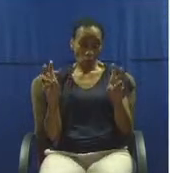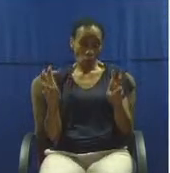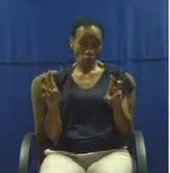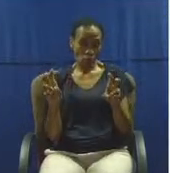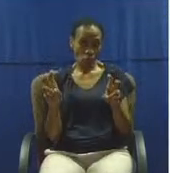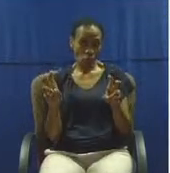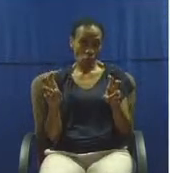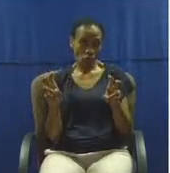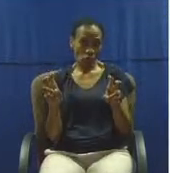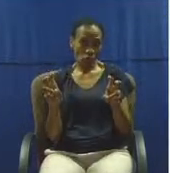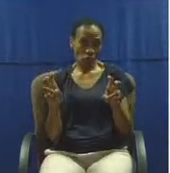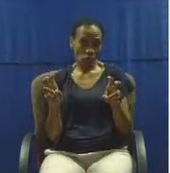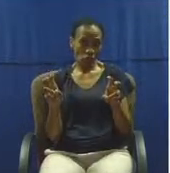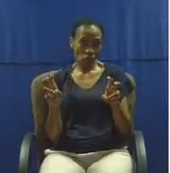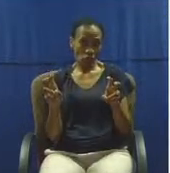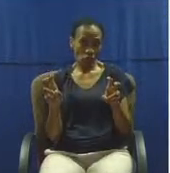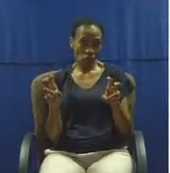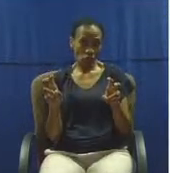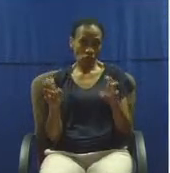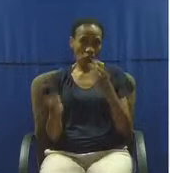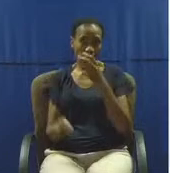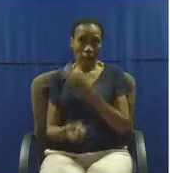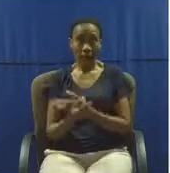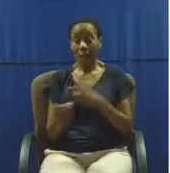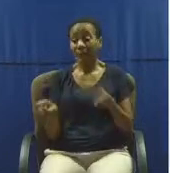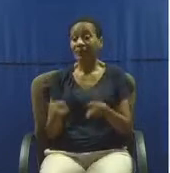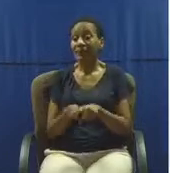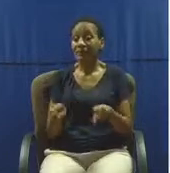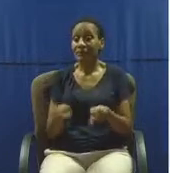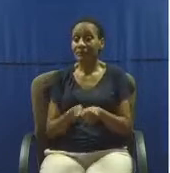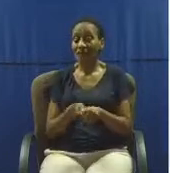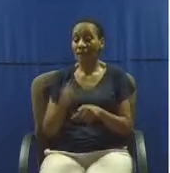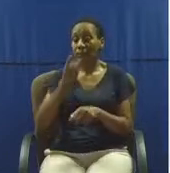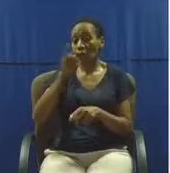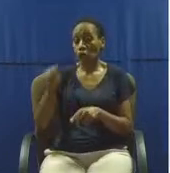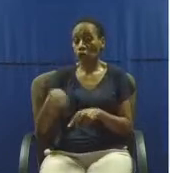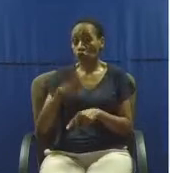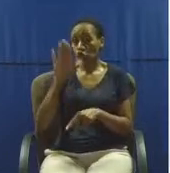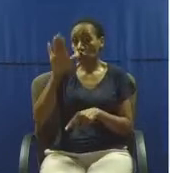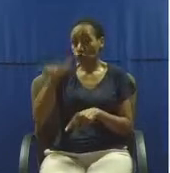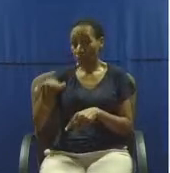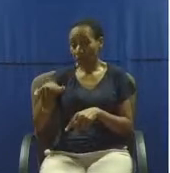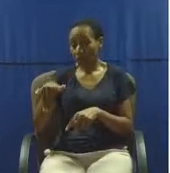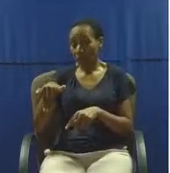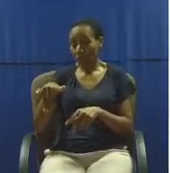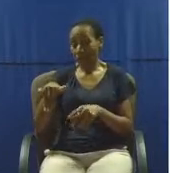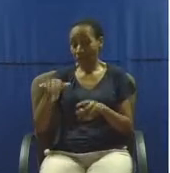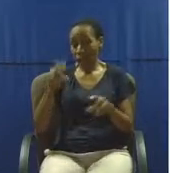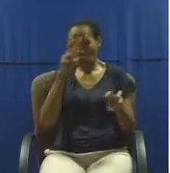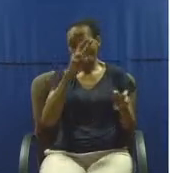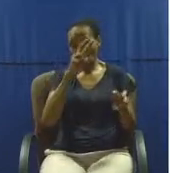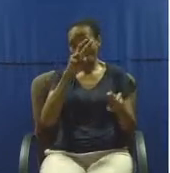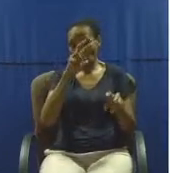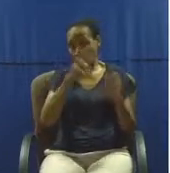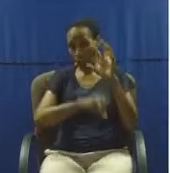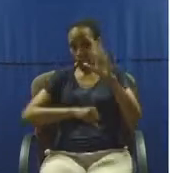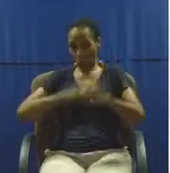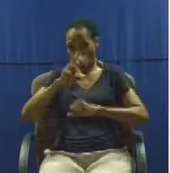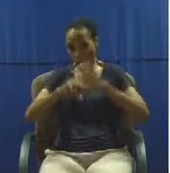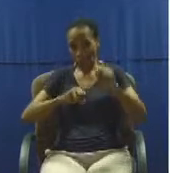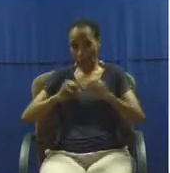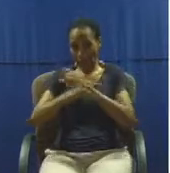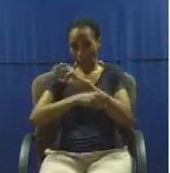head, particularly during the July unrest, is the public order policing one, which we